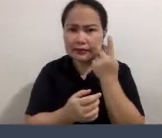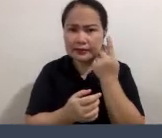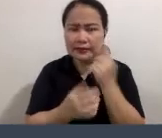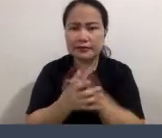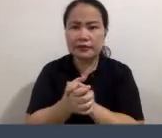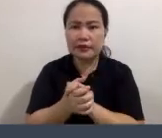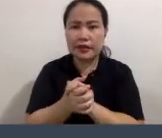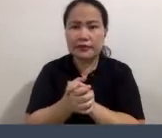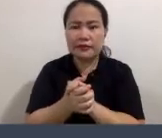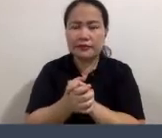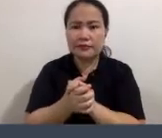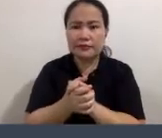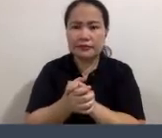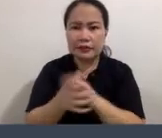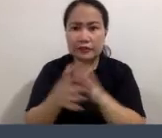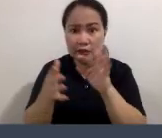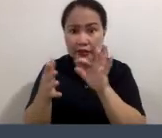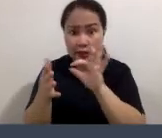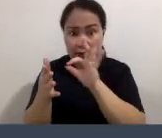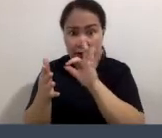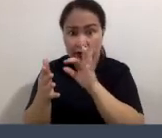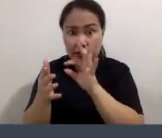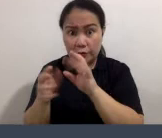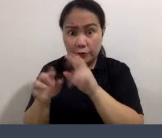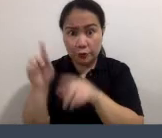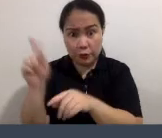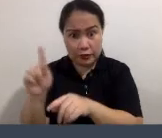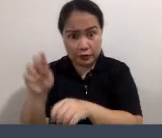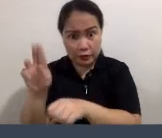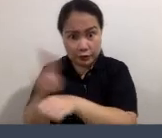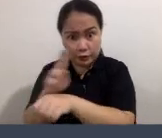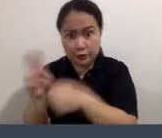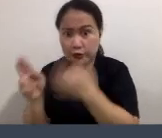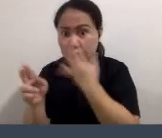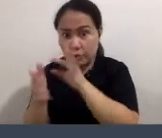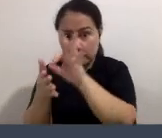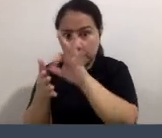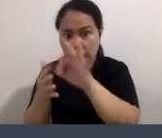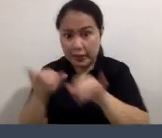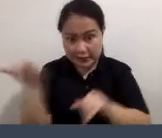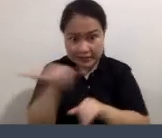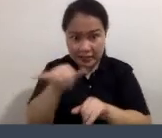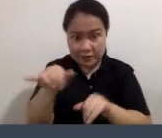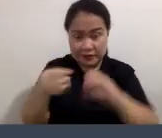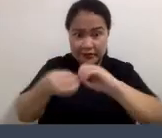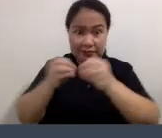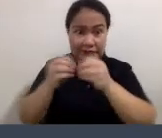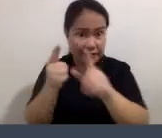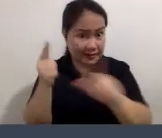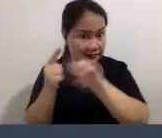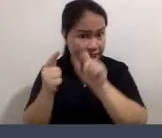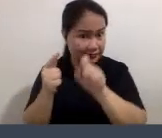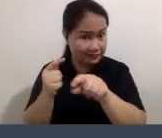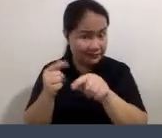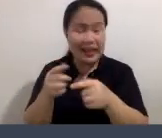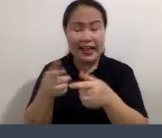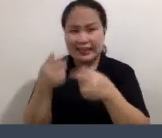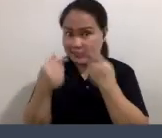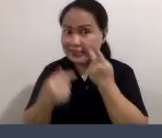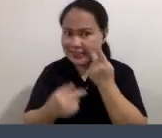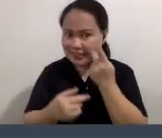ito bang ginamit natin sa colored counters ay same pa rin ang sagot kapag ang ginamit natin ay number line. Okay? So, let